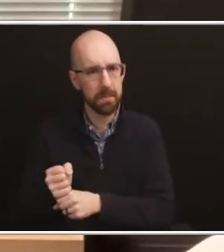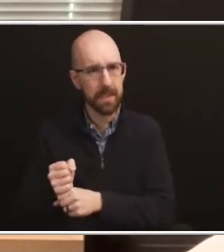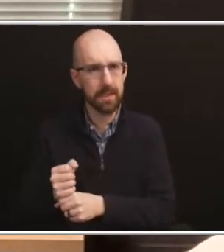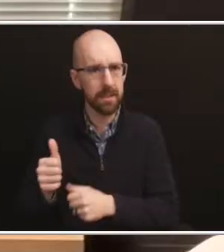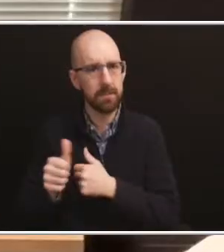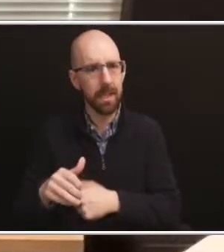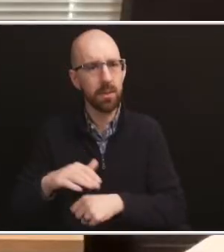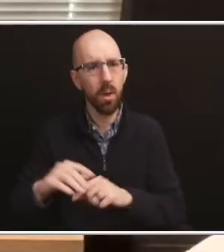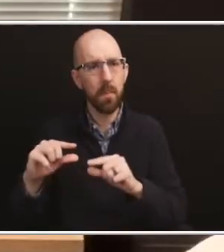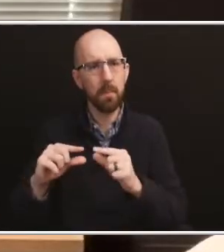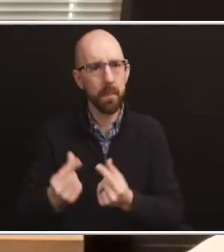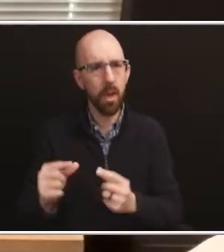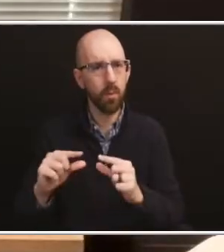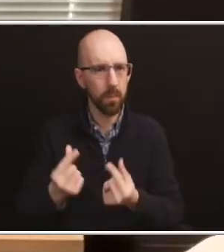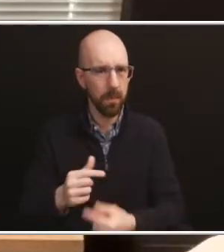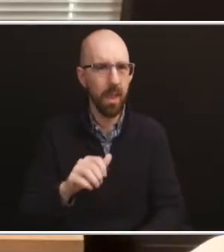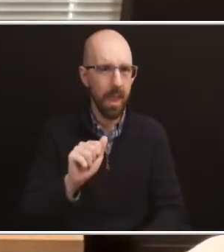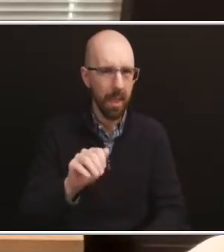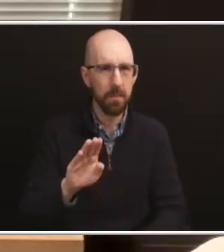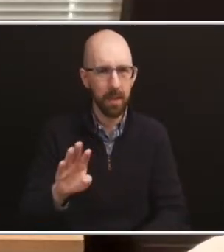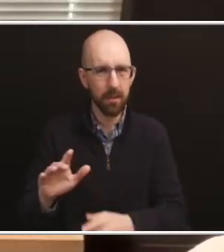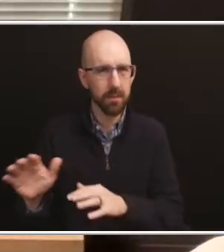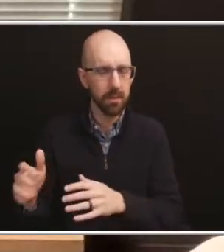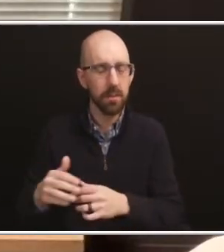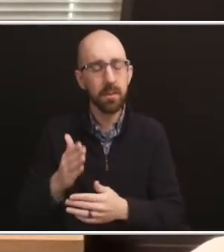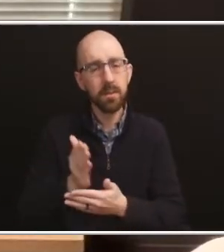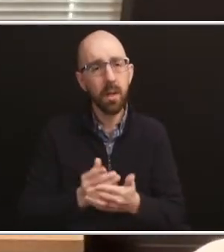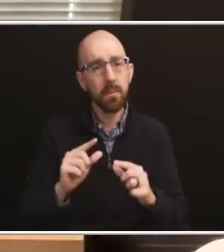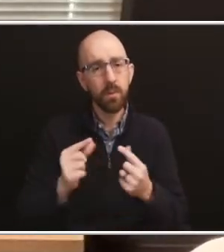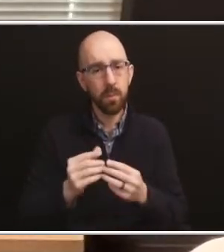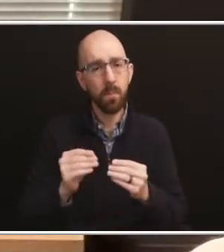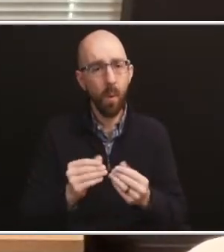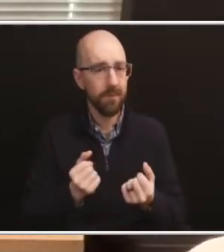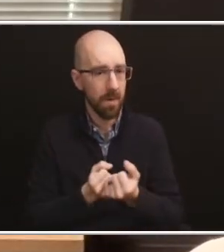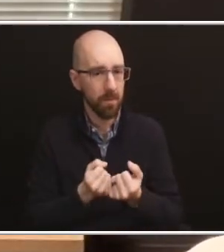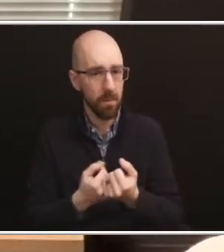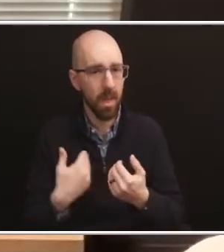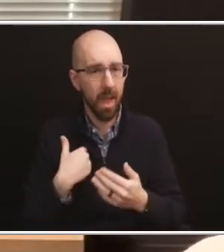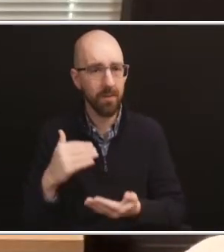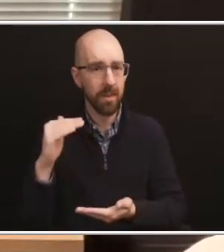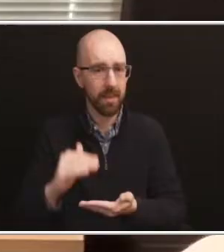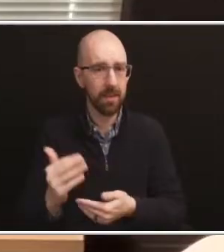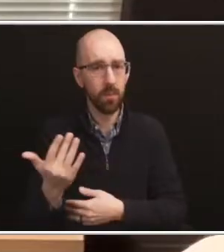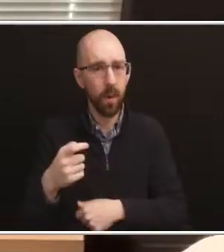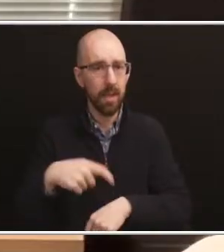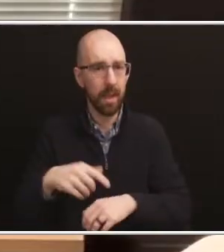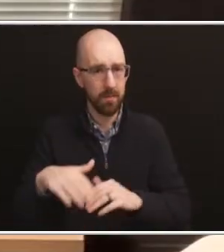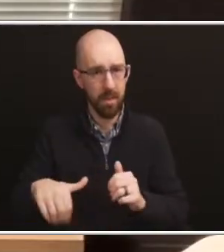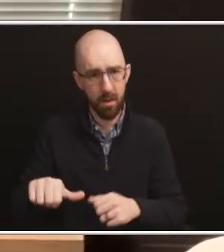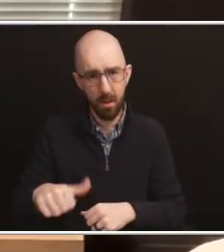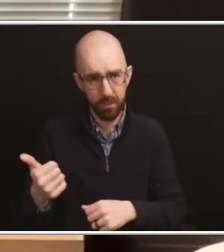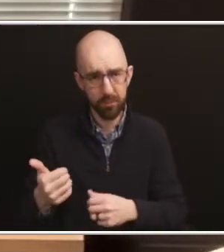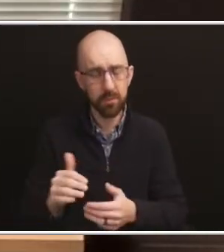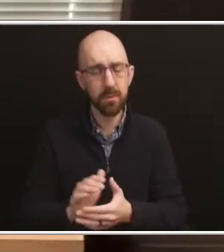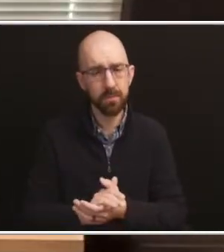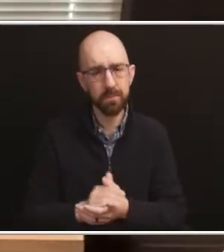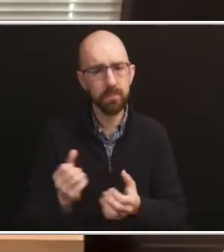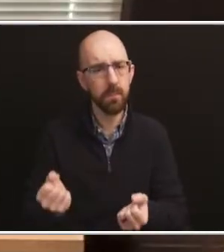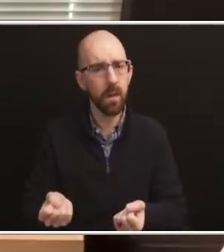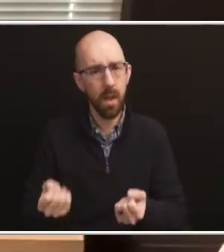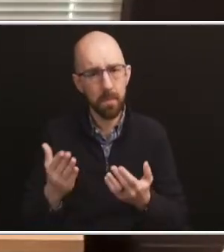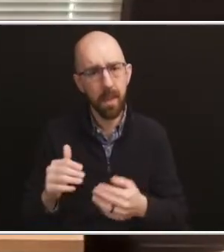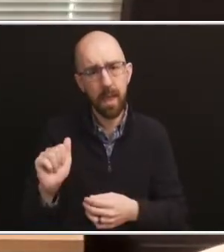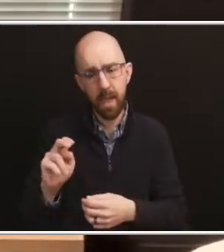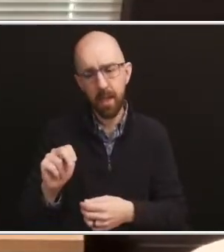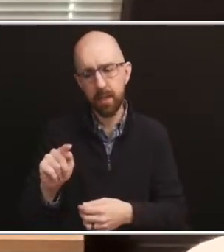blood group, and so certain blood groups are more favorable to having shorter wait times than others. And then how many antibodies